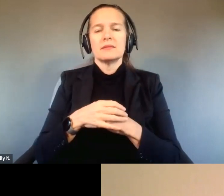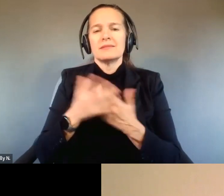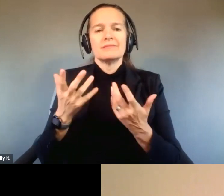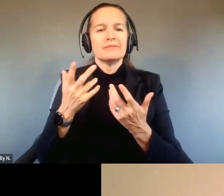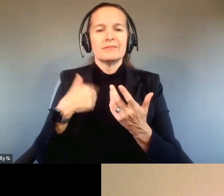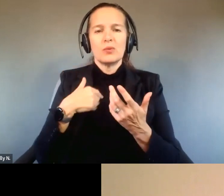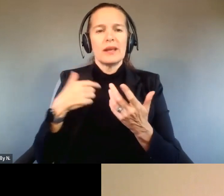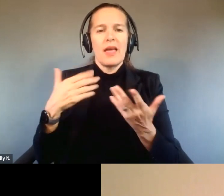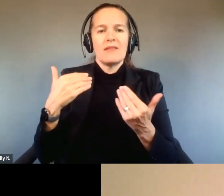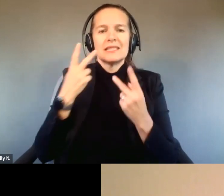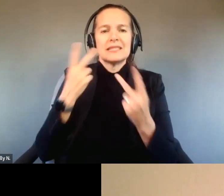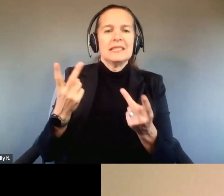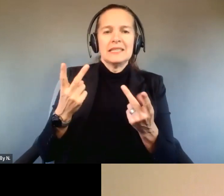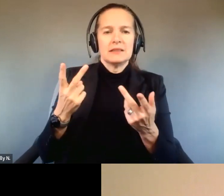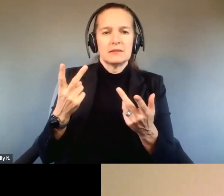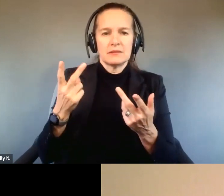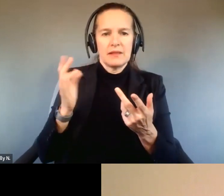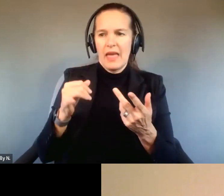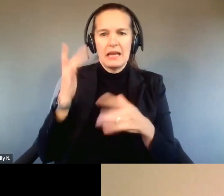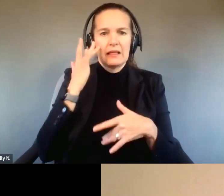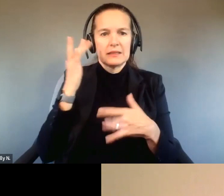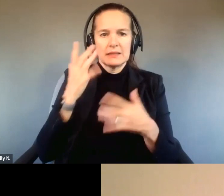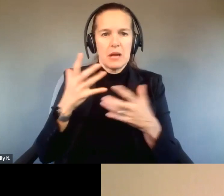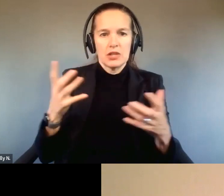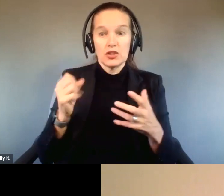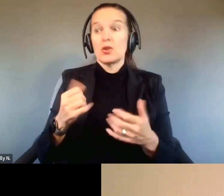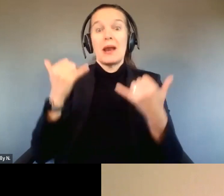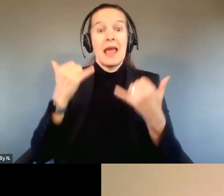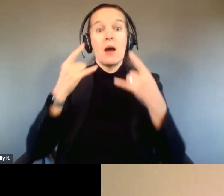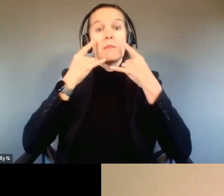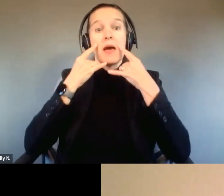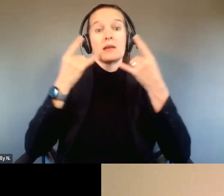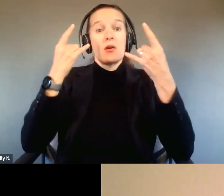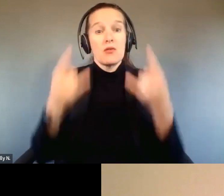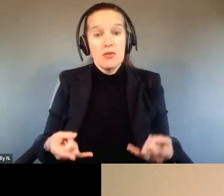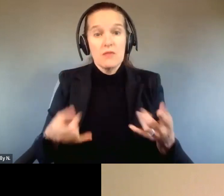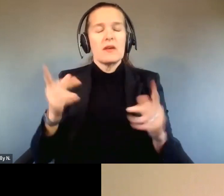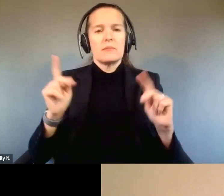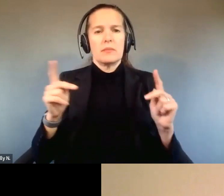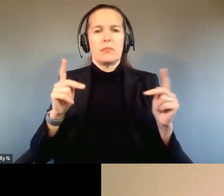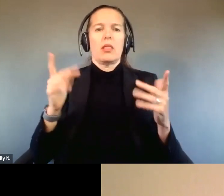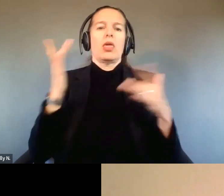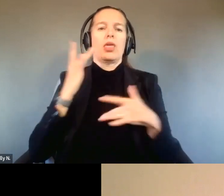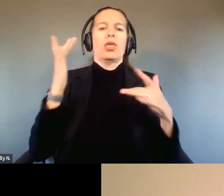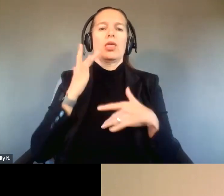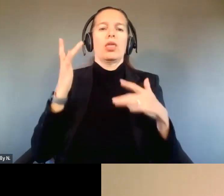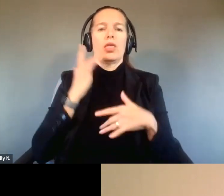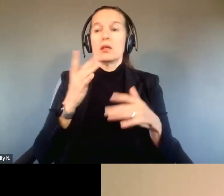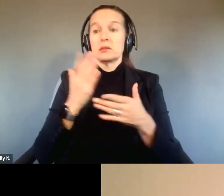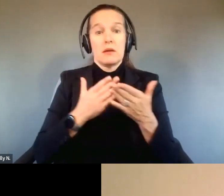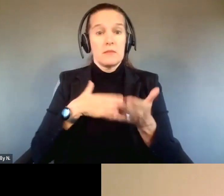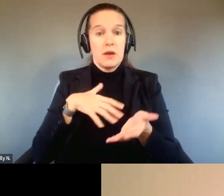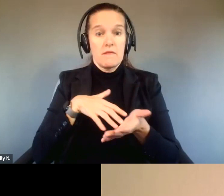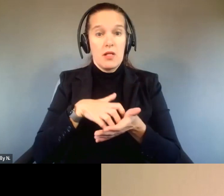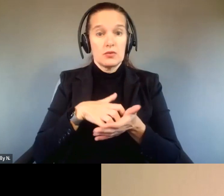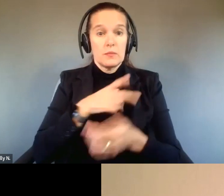haven't seen that as much. And so now that we don't have generalized masking, more people are sick. I have more of my vulnerable patients, my